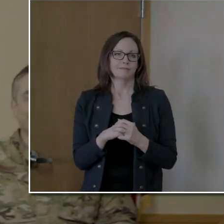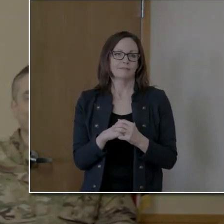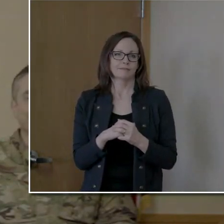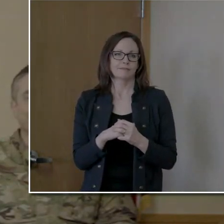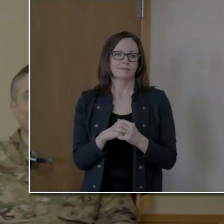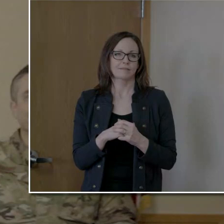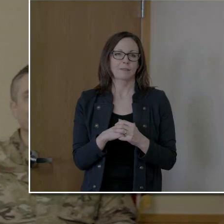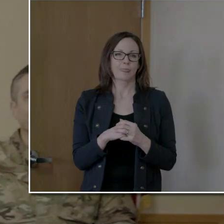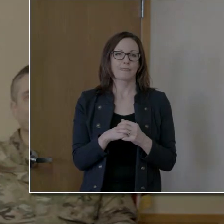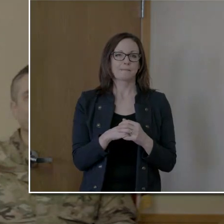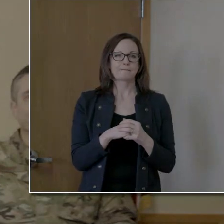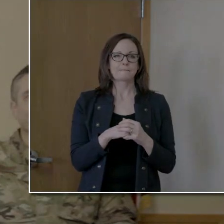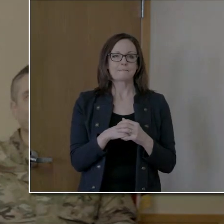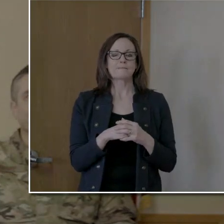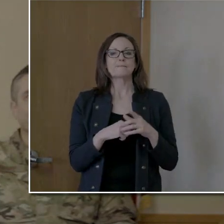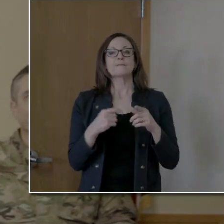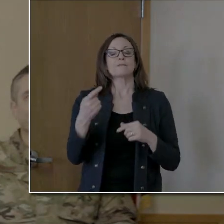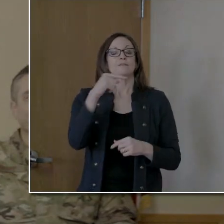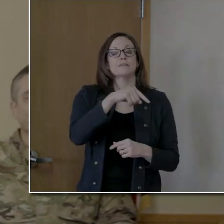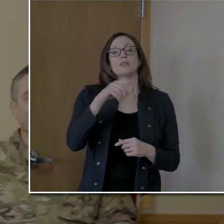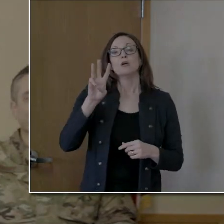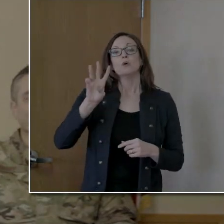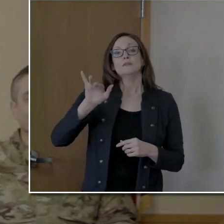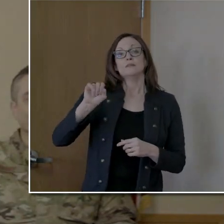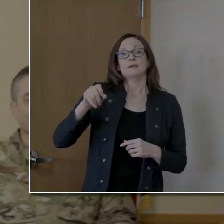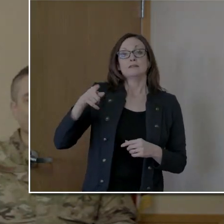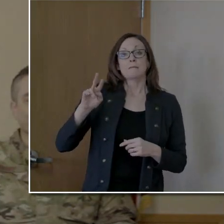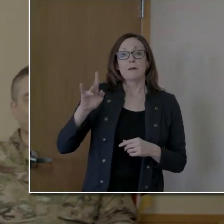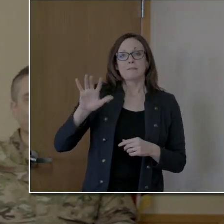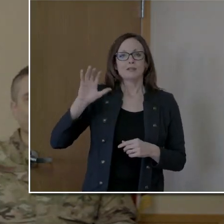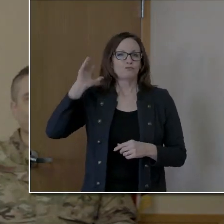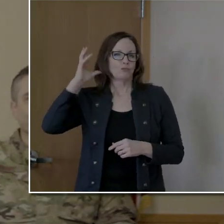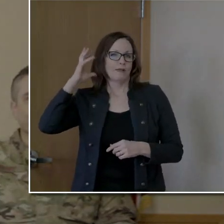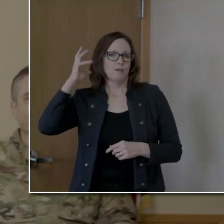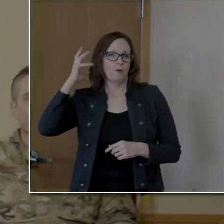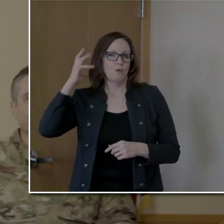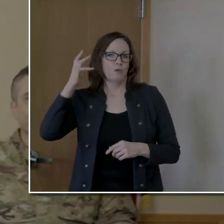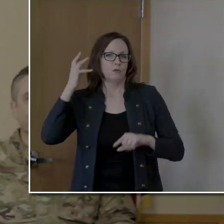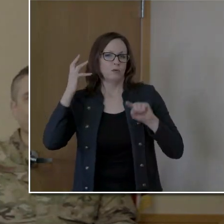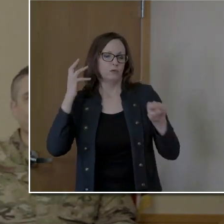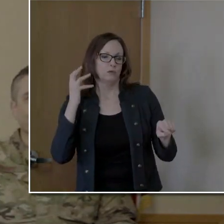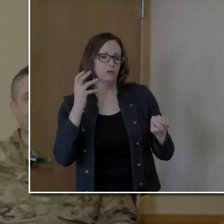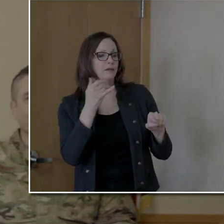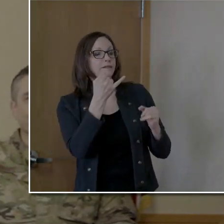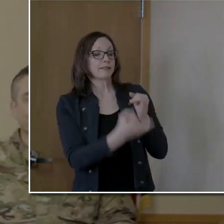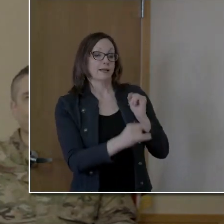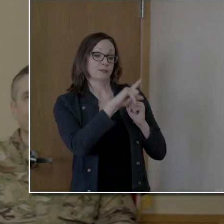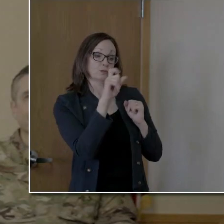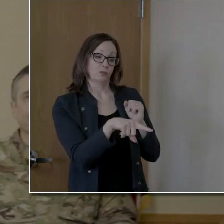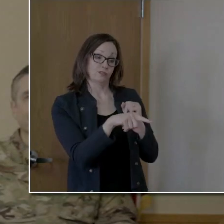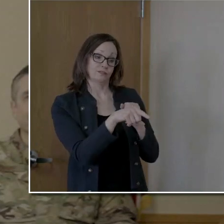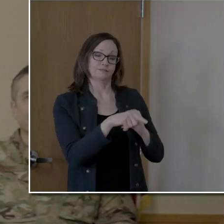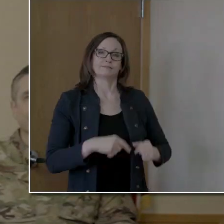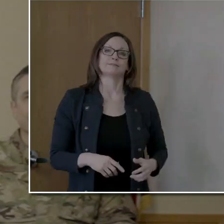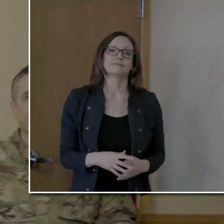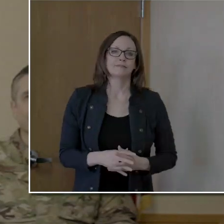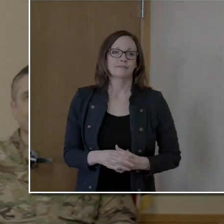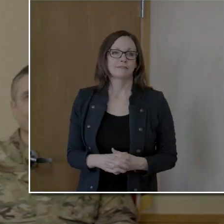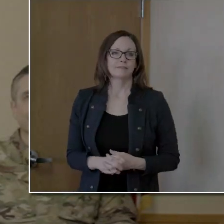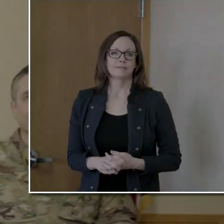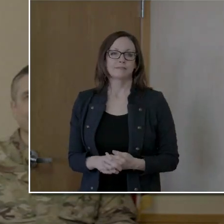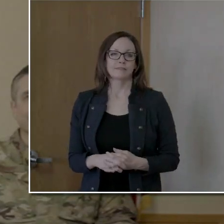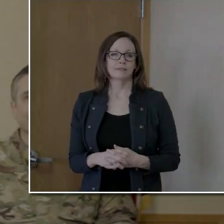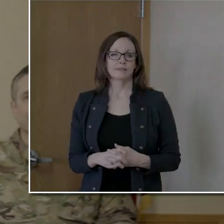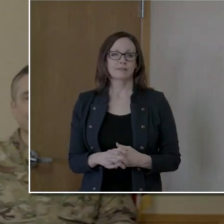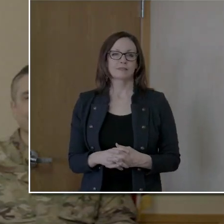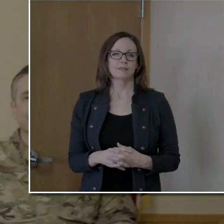Hi there. I just wanted to ask in regards to the tests performed at the Milwaukee County Jail. Do you have results on those tests